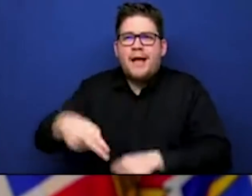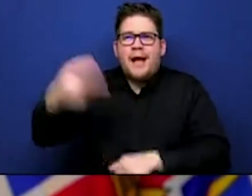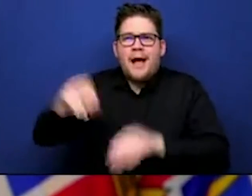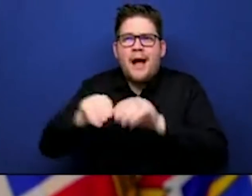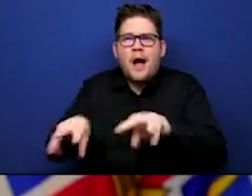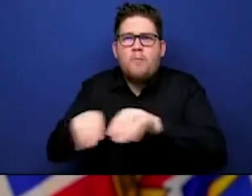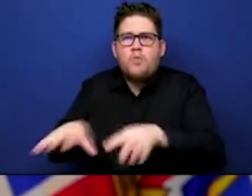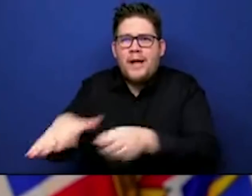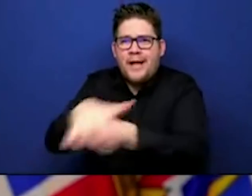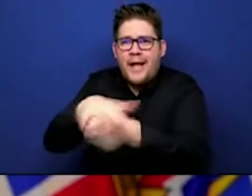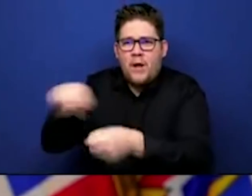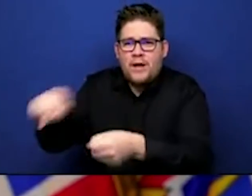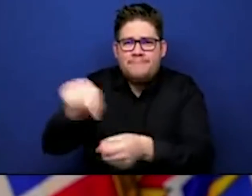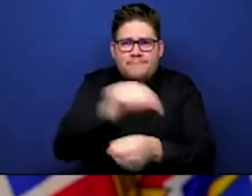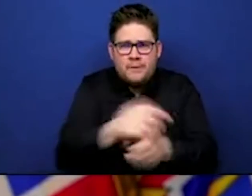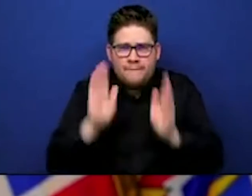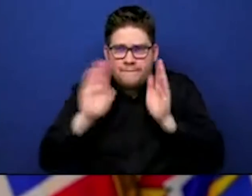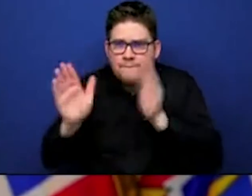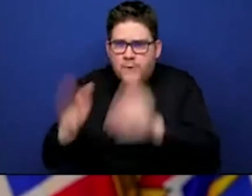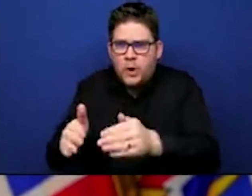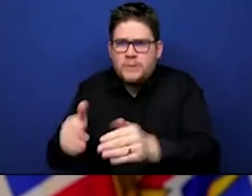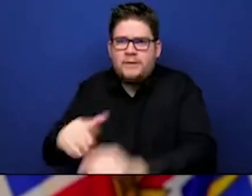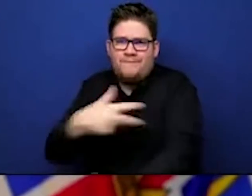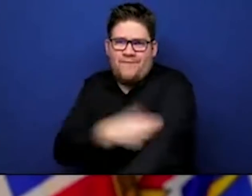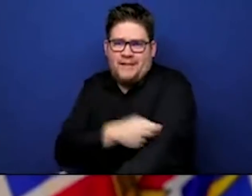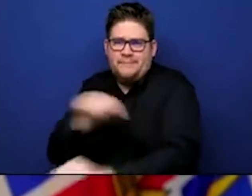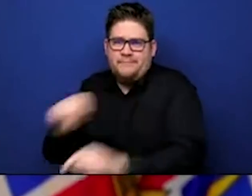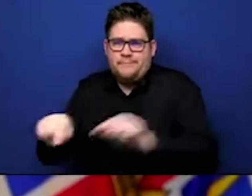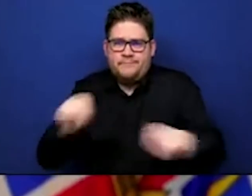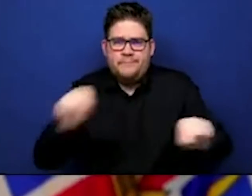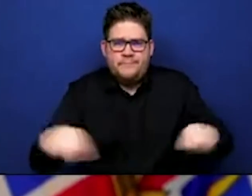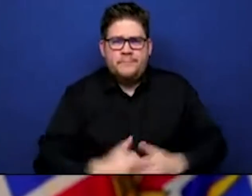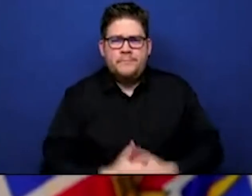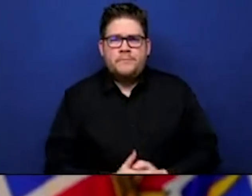from there around the province.